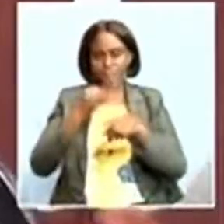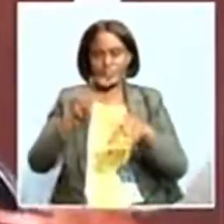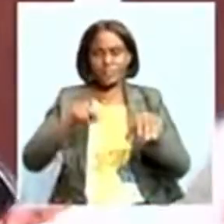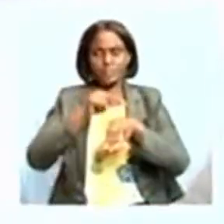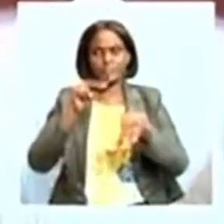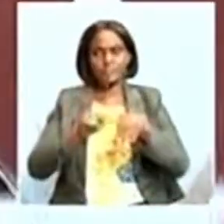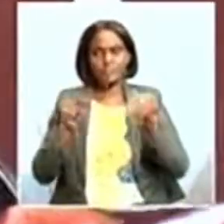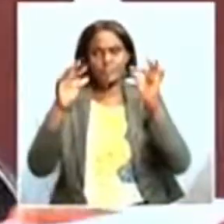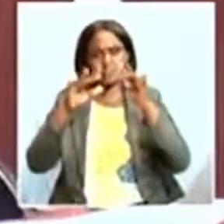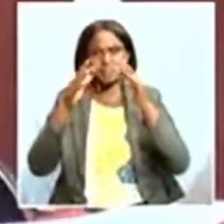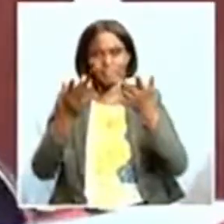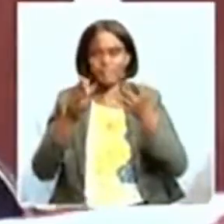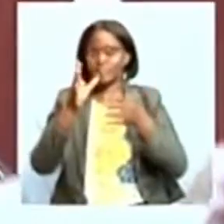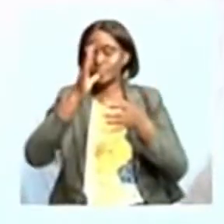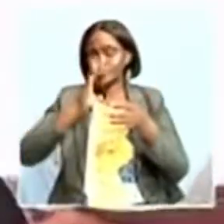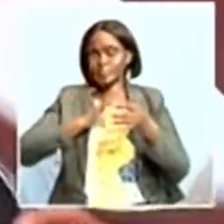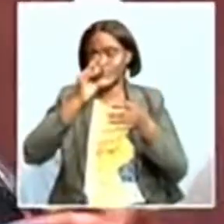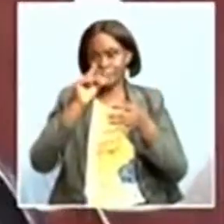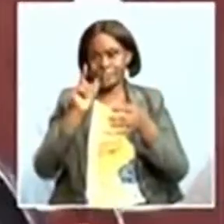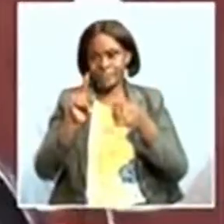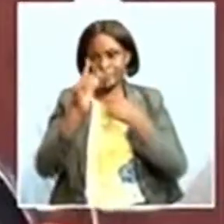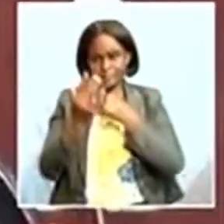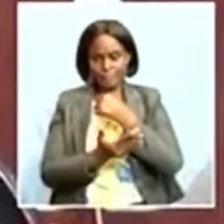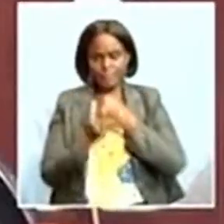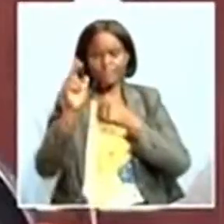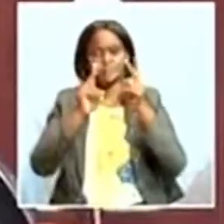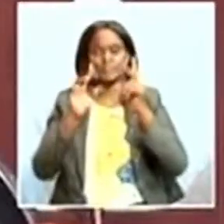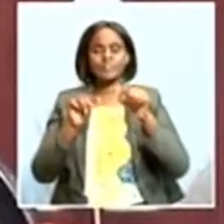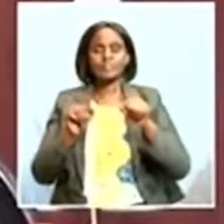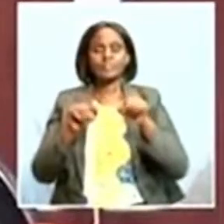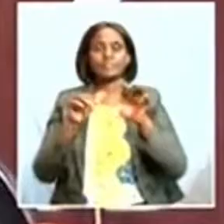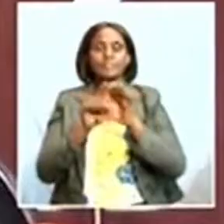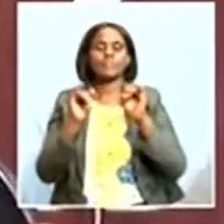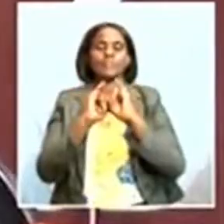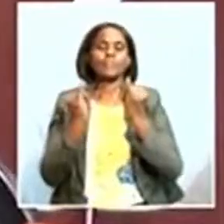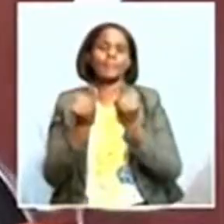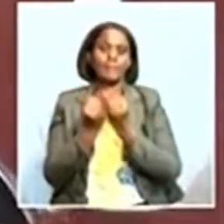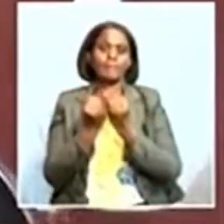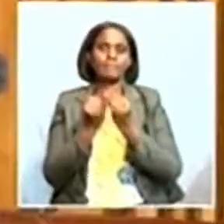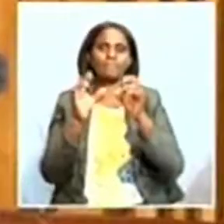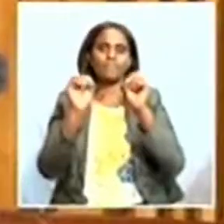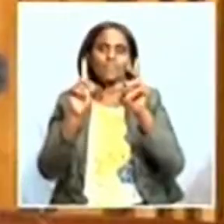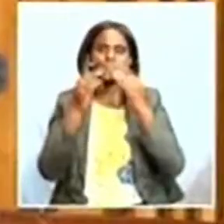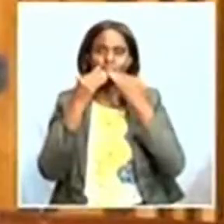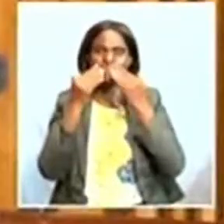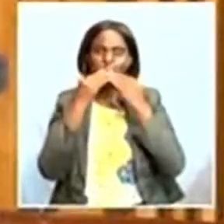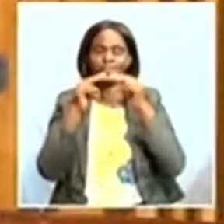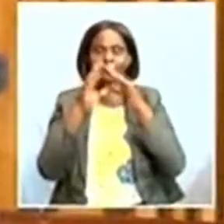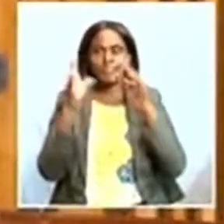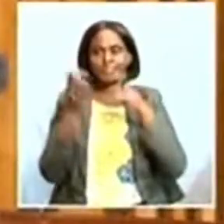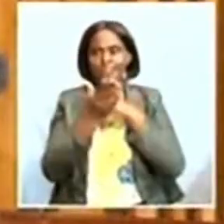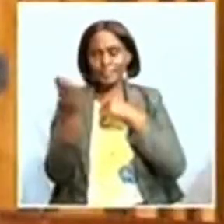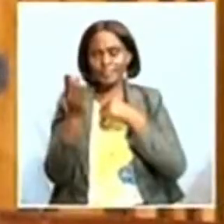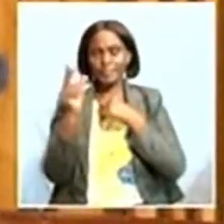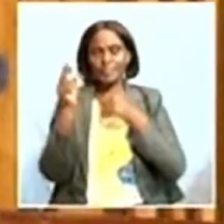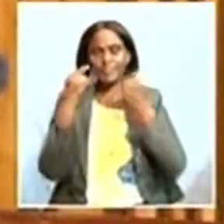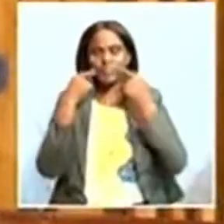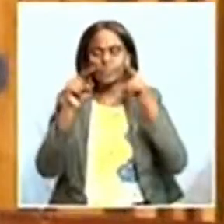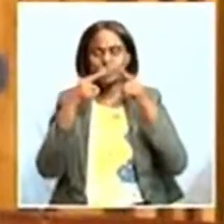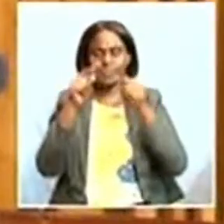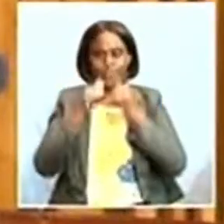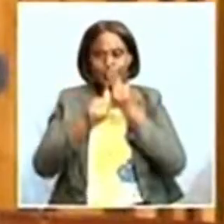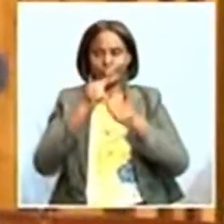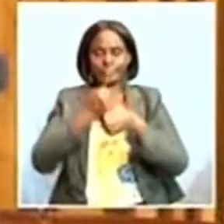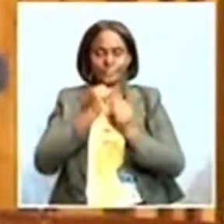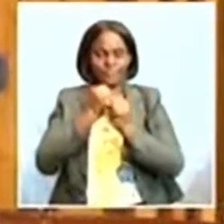the Honorable Madam Speaker welcomed the visitors to the institution. Okay, thank you very much. So those are the announcements that were made on the floor of